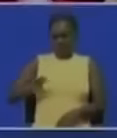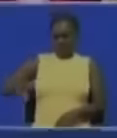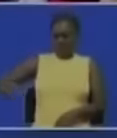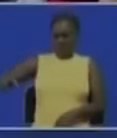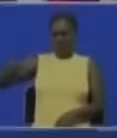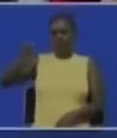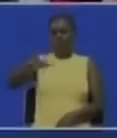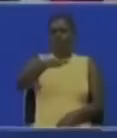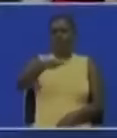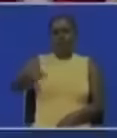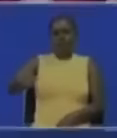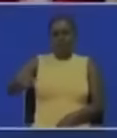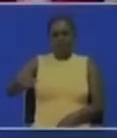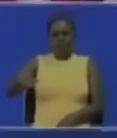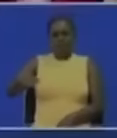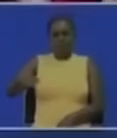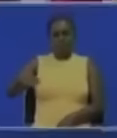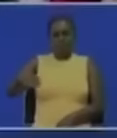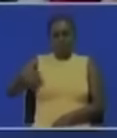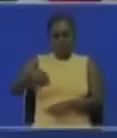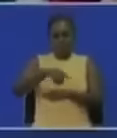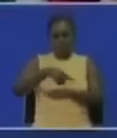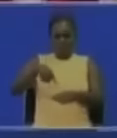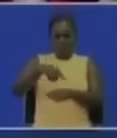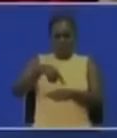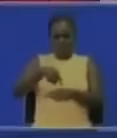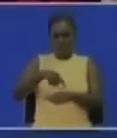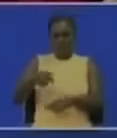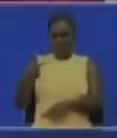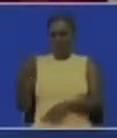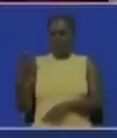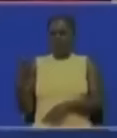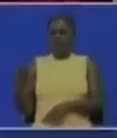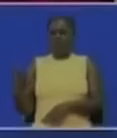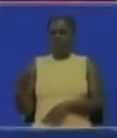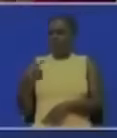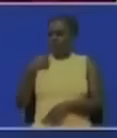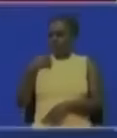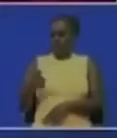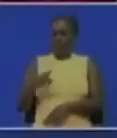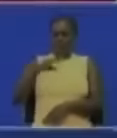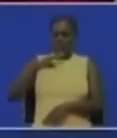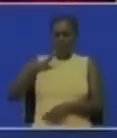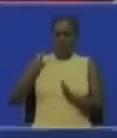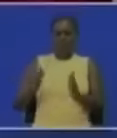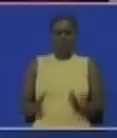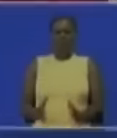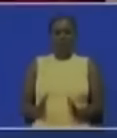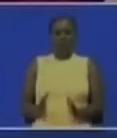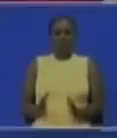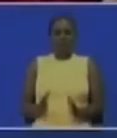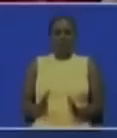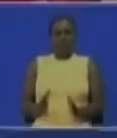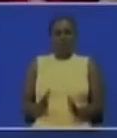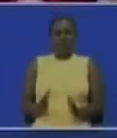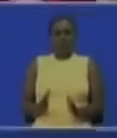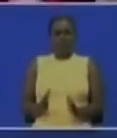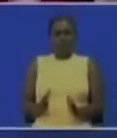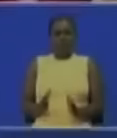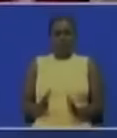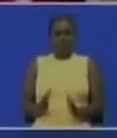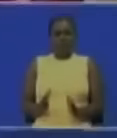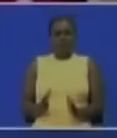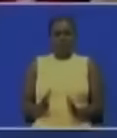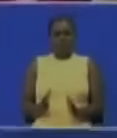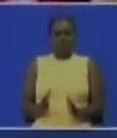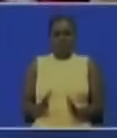Assembly and on 24-hour basis. And I've told the Speaker and the leaders to go and put out a